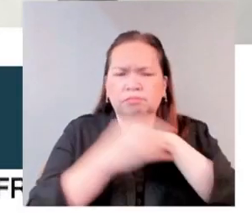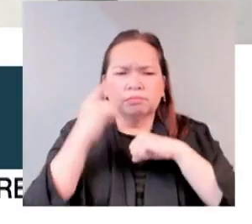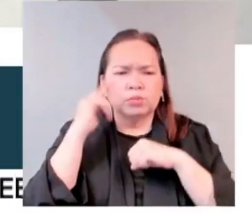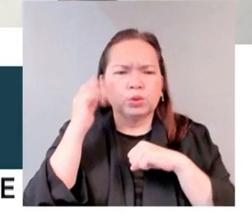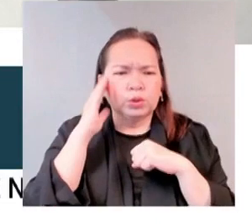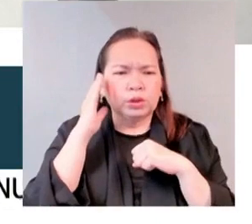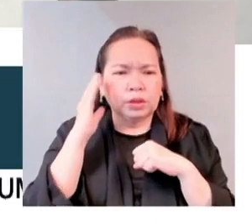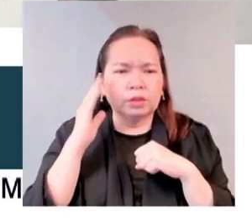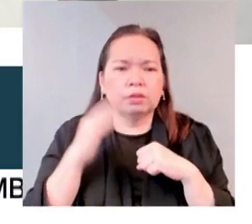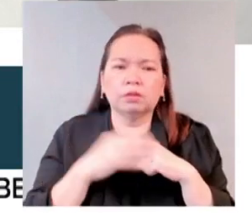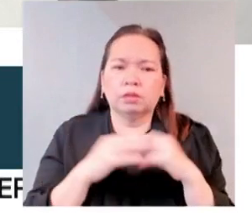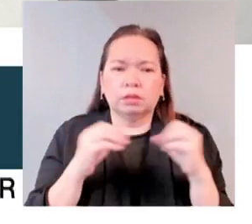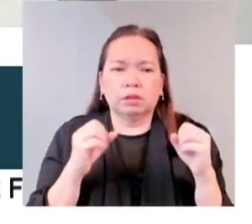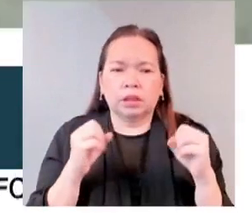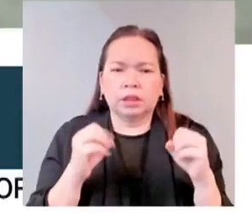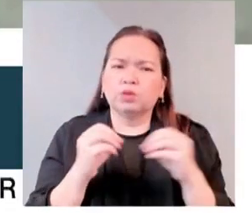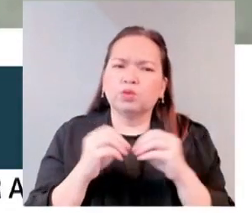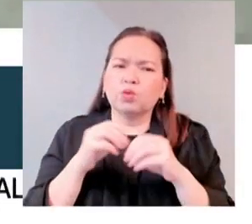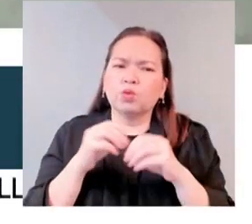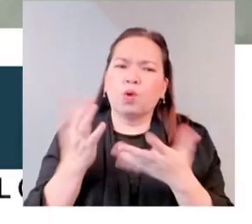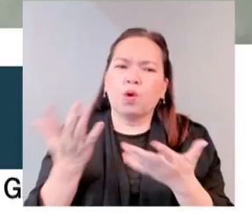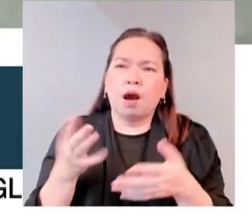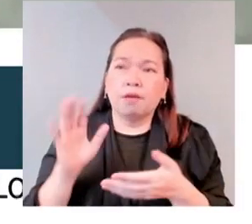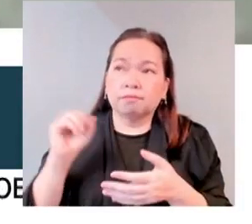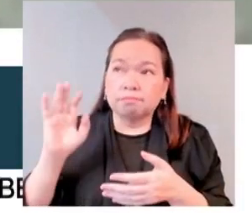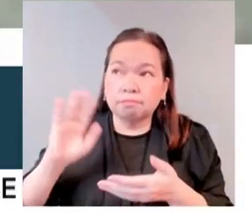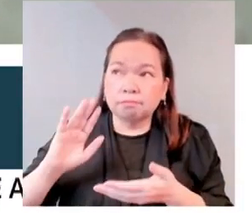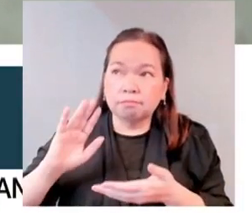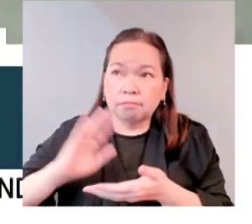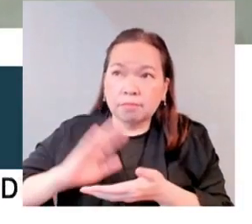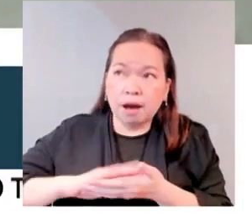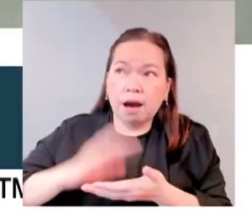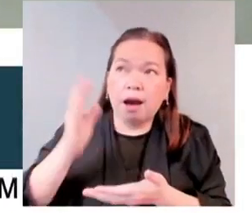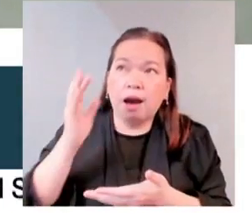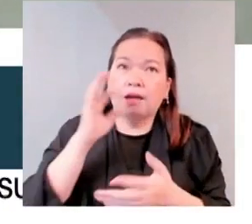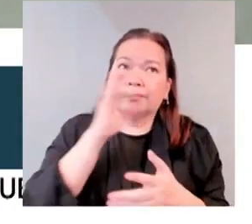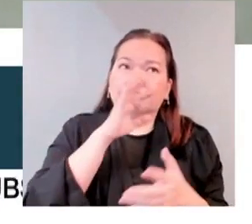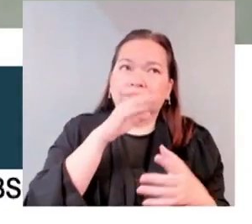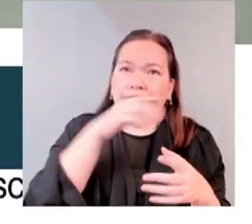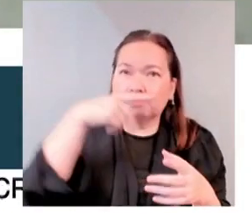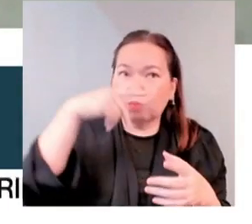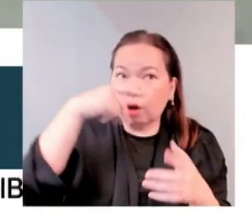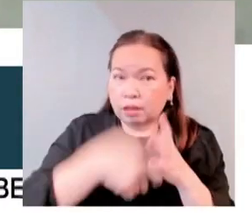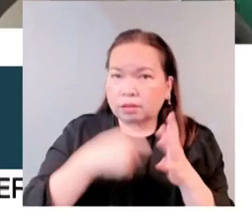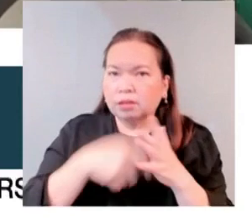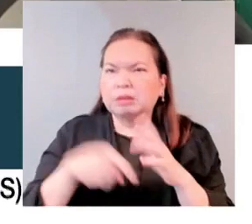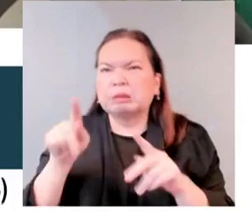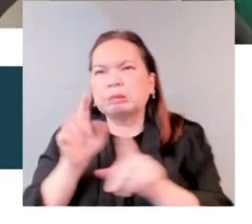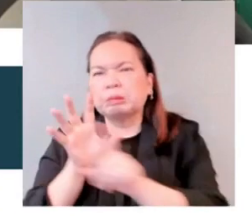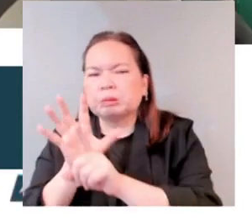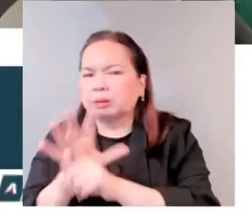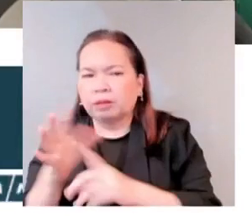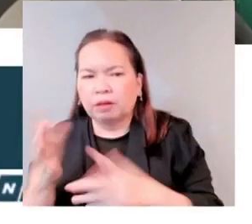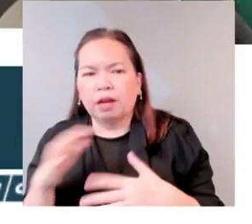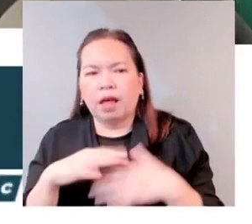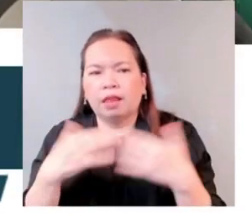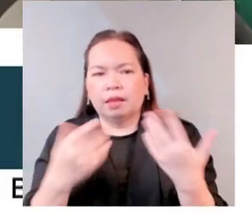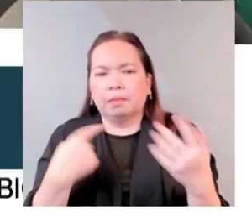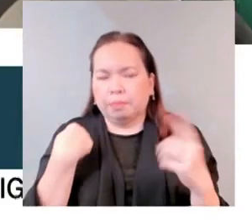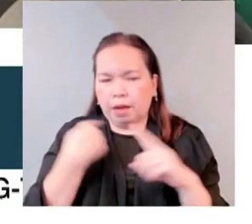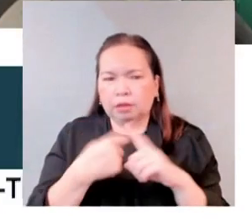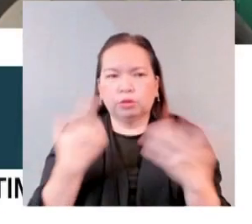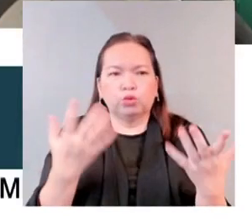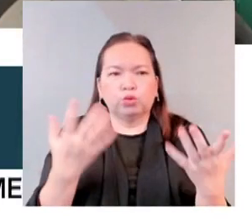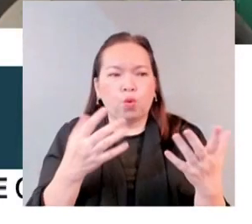And then ang second naman po, yung stronger dollar din po. So kapag lakas ang dolyar, kasi ang ating